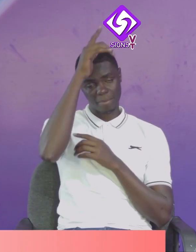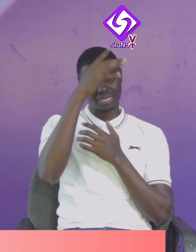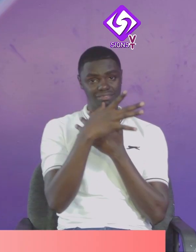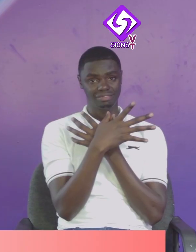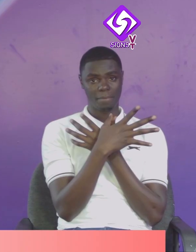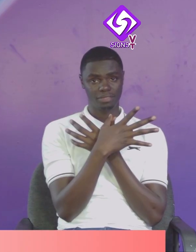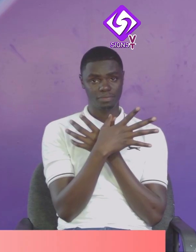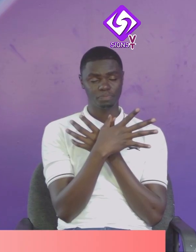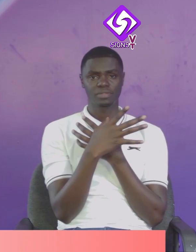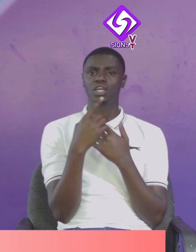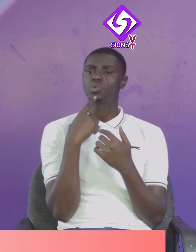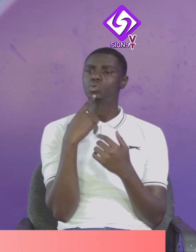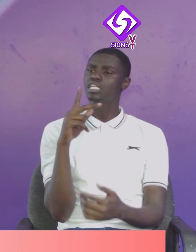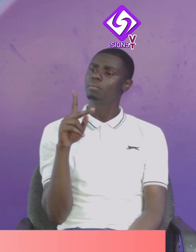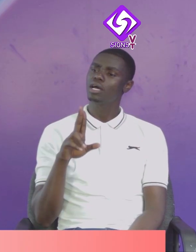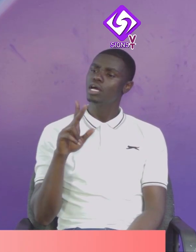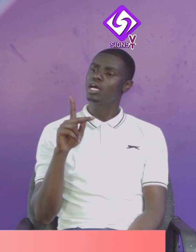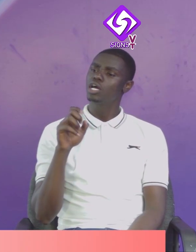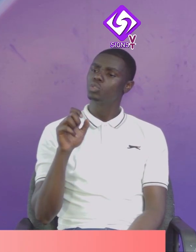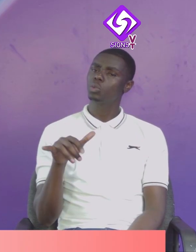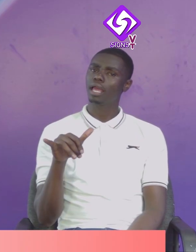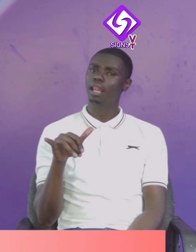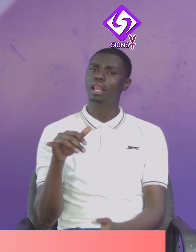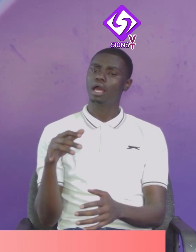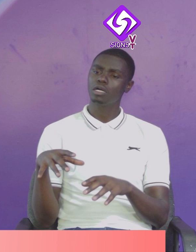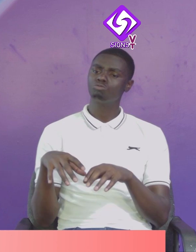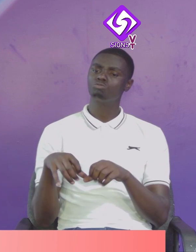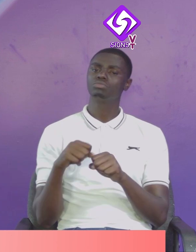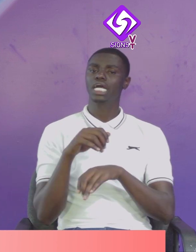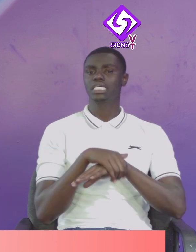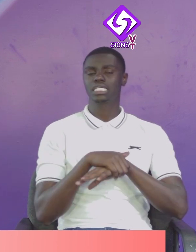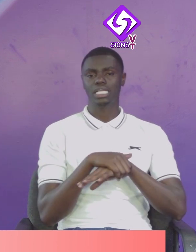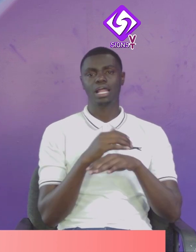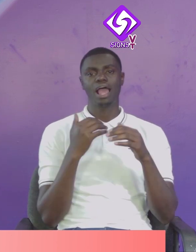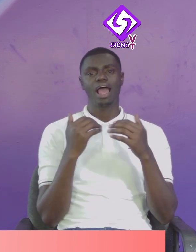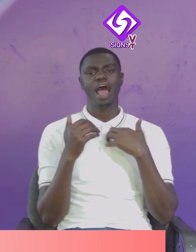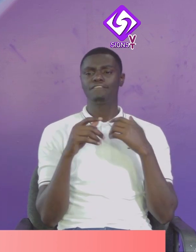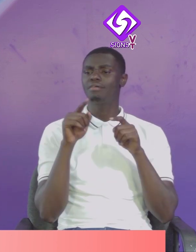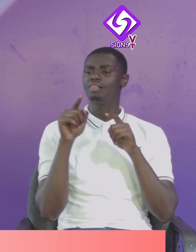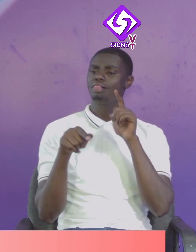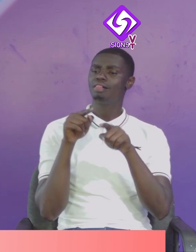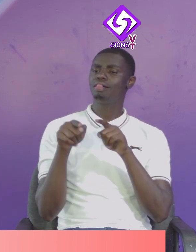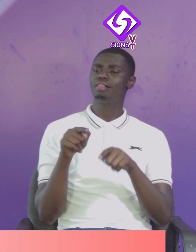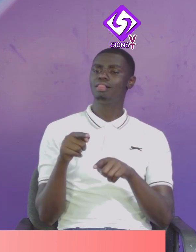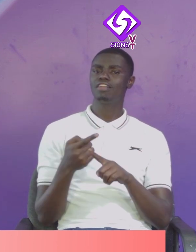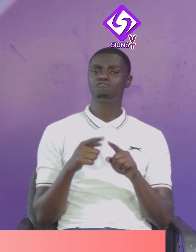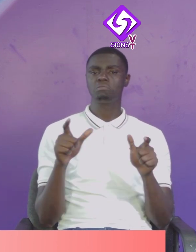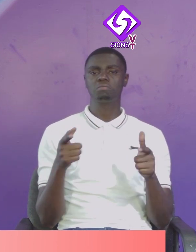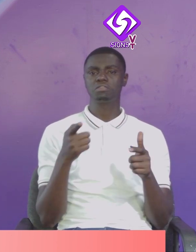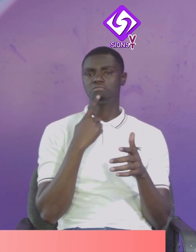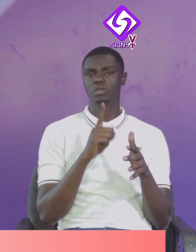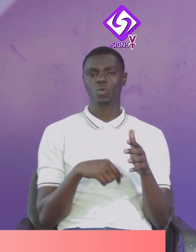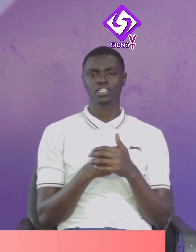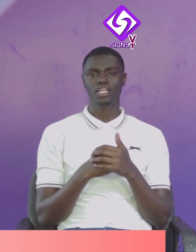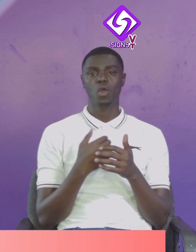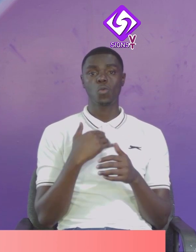when you say Tuchel has taken over England, there were those critics from the media saying that we